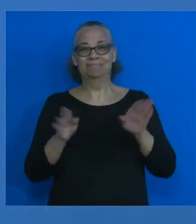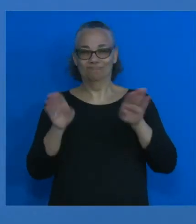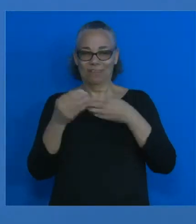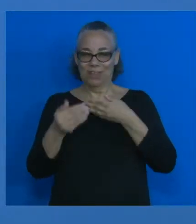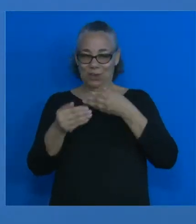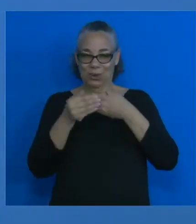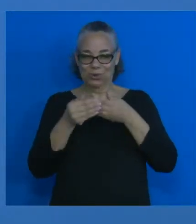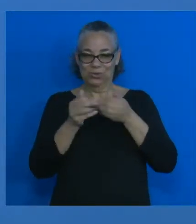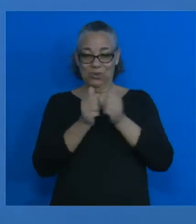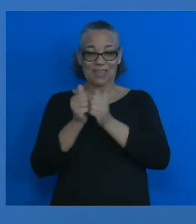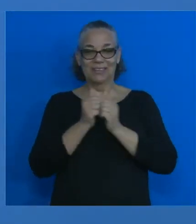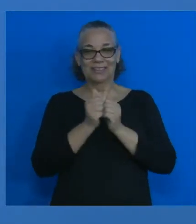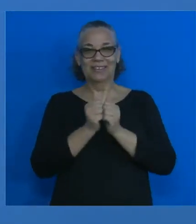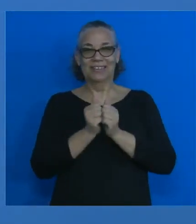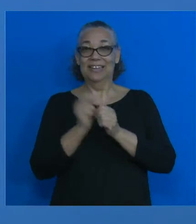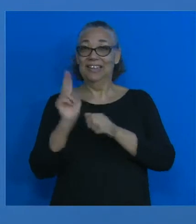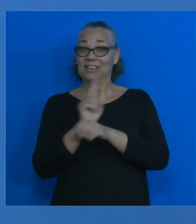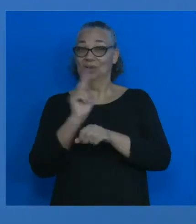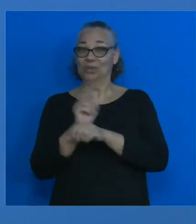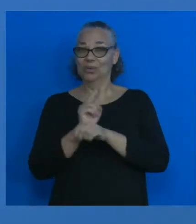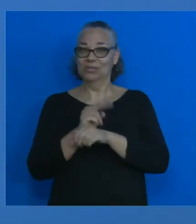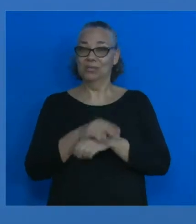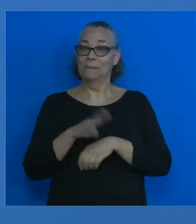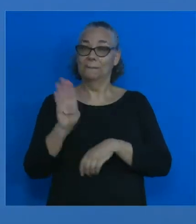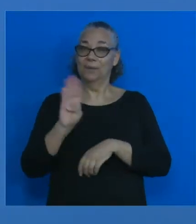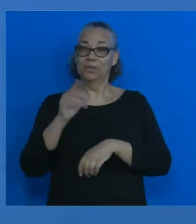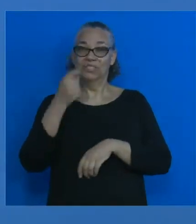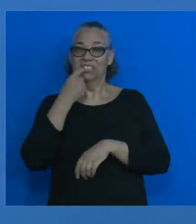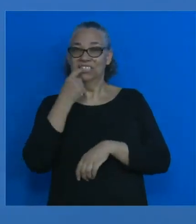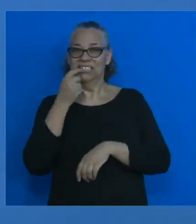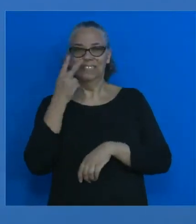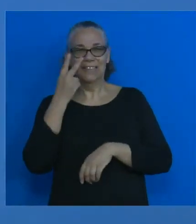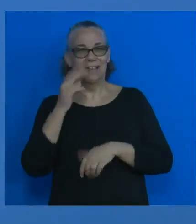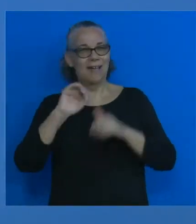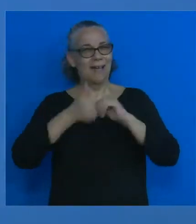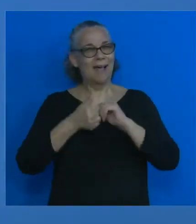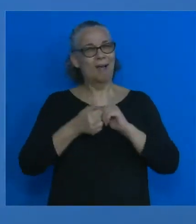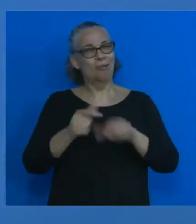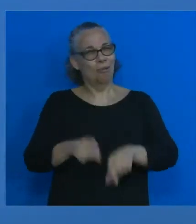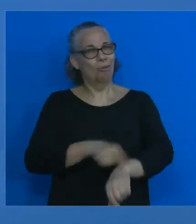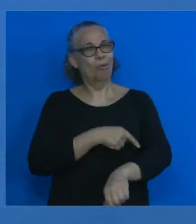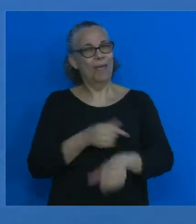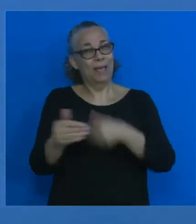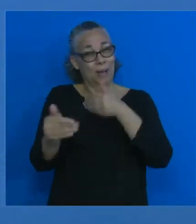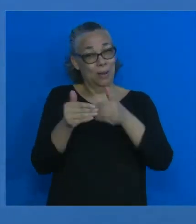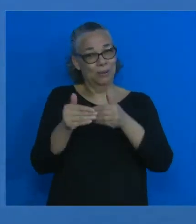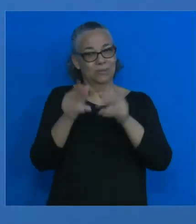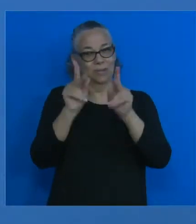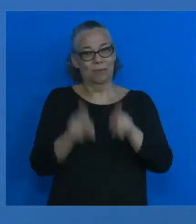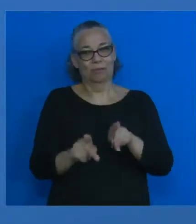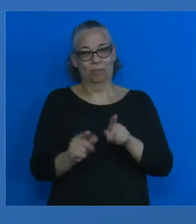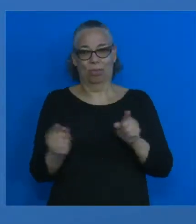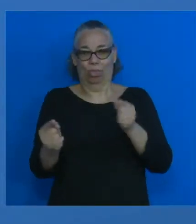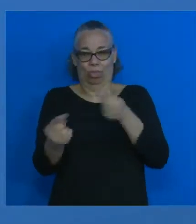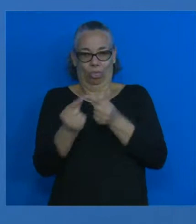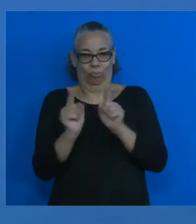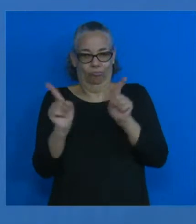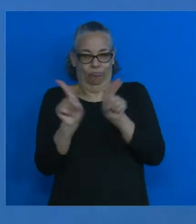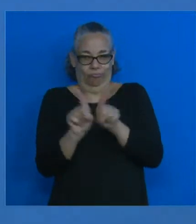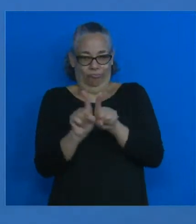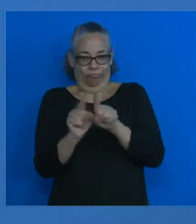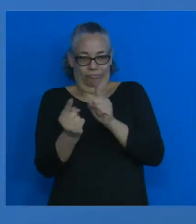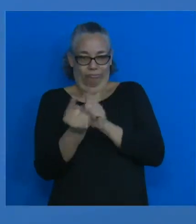signals to determine how long and how close users were together. If a We Health Bermuda user